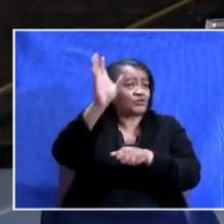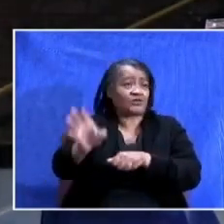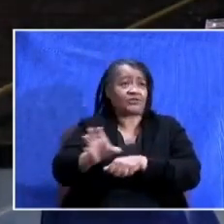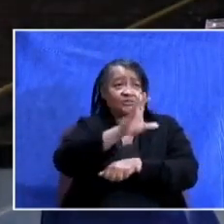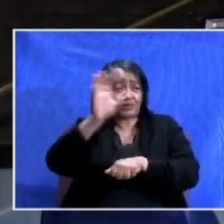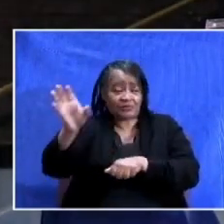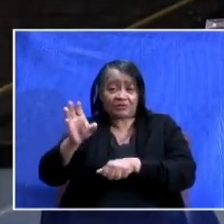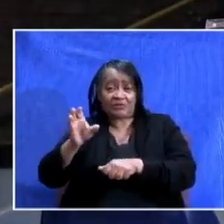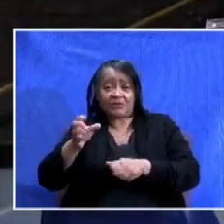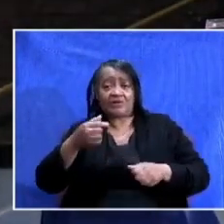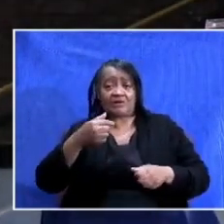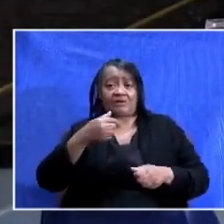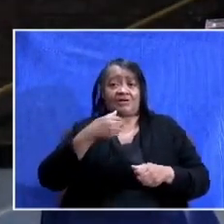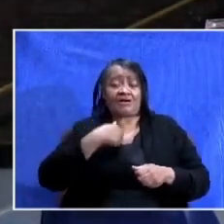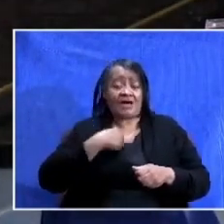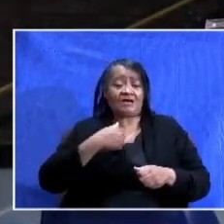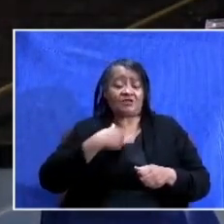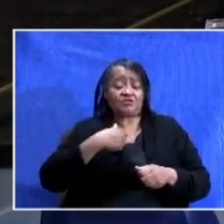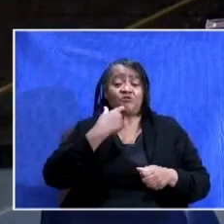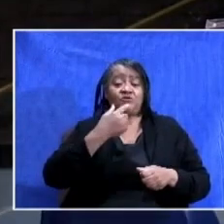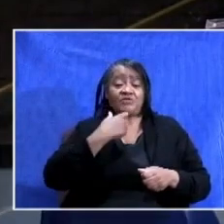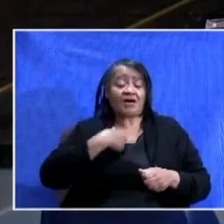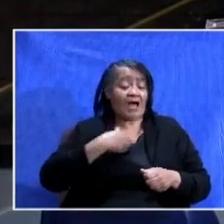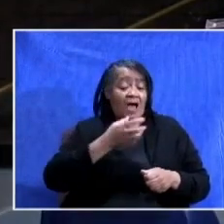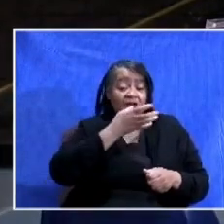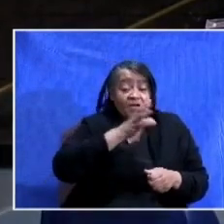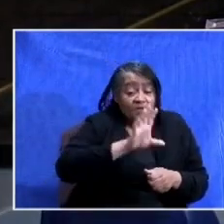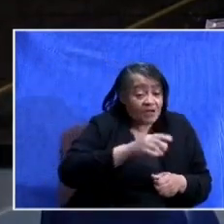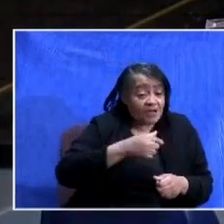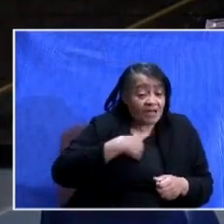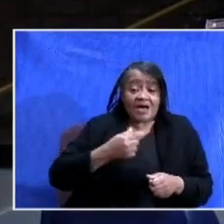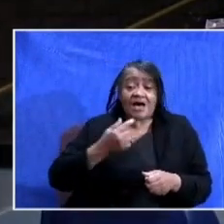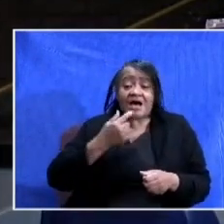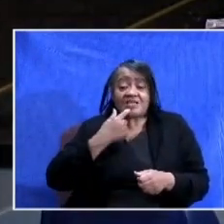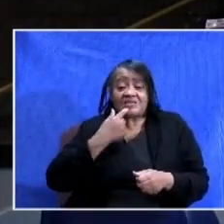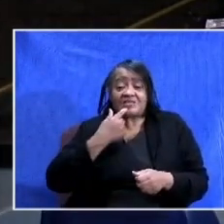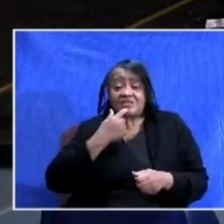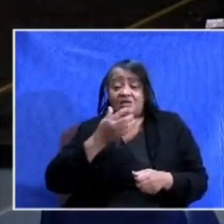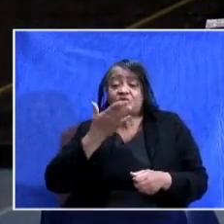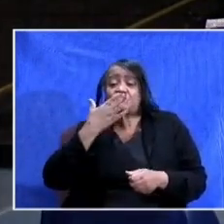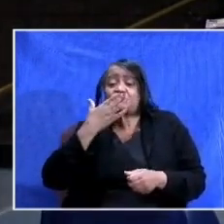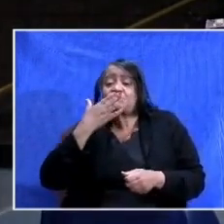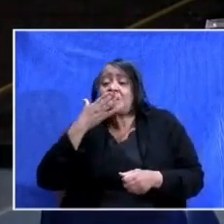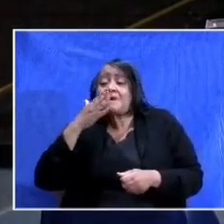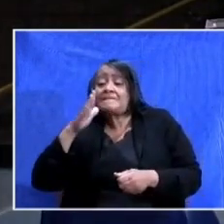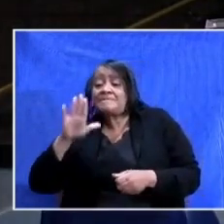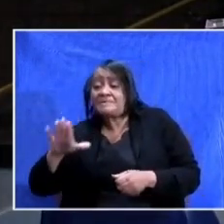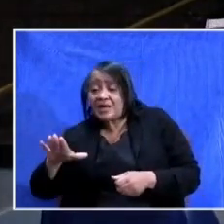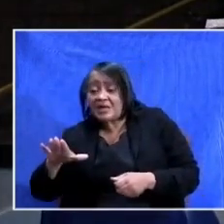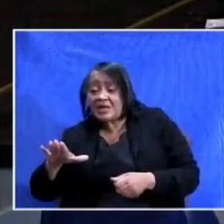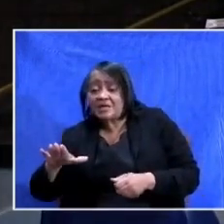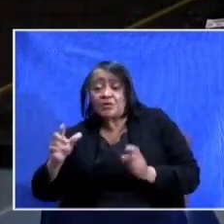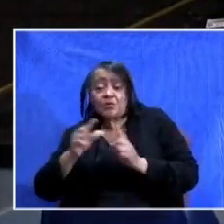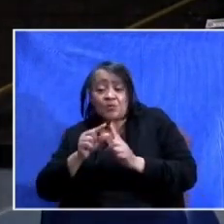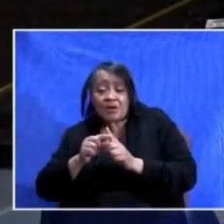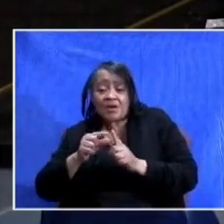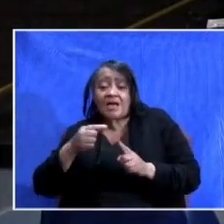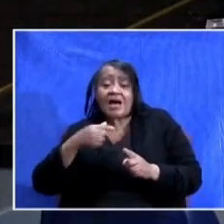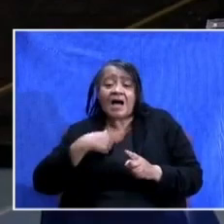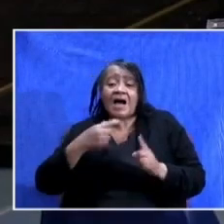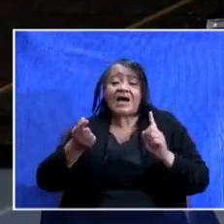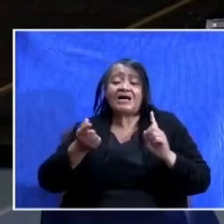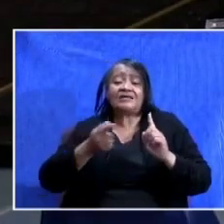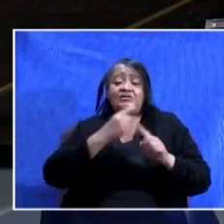But see, I didn't cuss. I didn't say a bad word. I didn't cuss. The only bad word I said was paradigm shift.